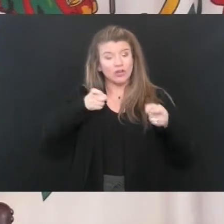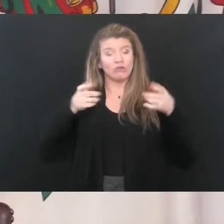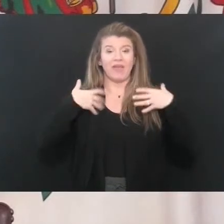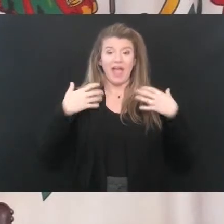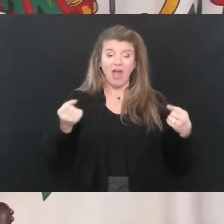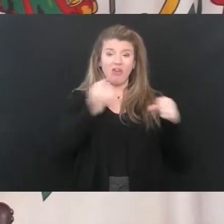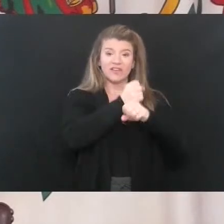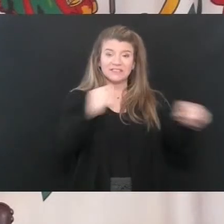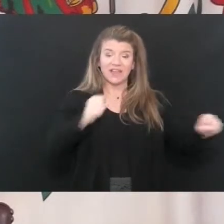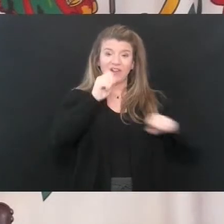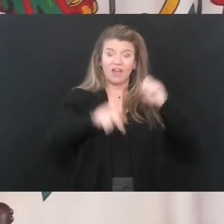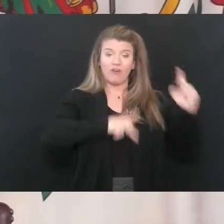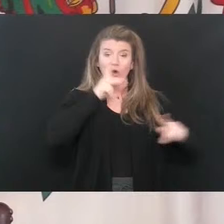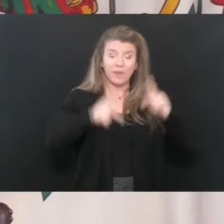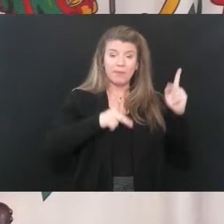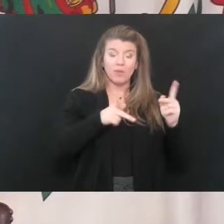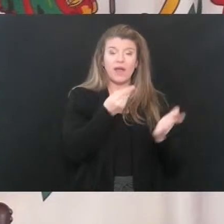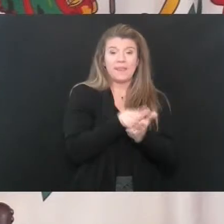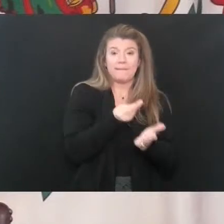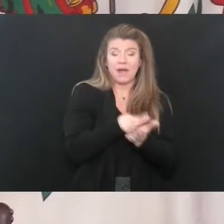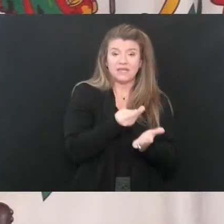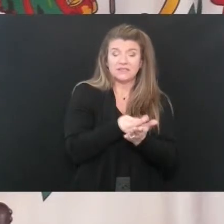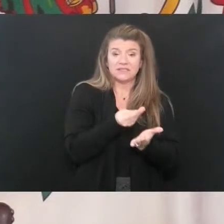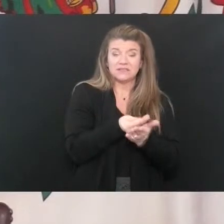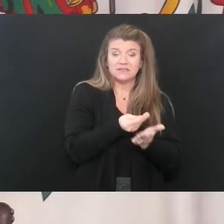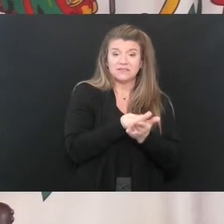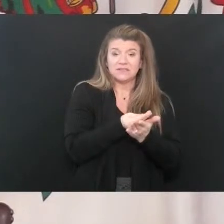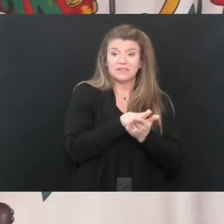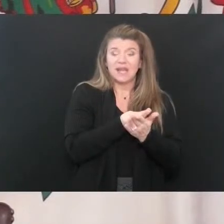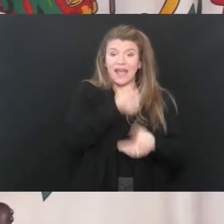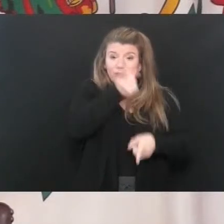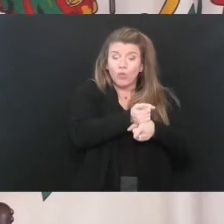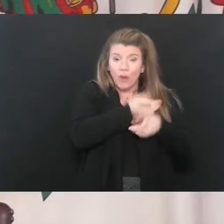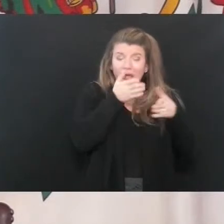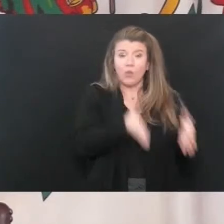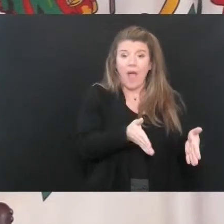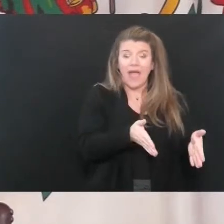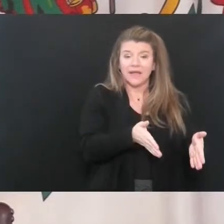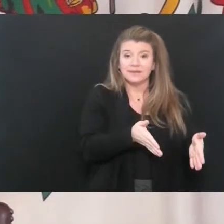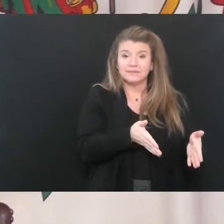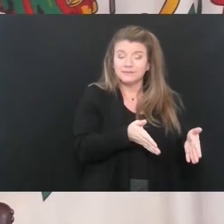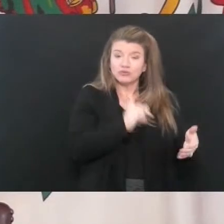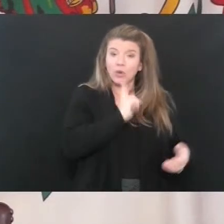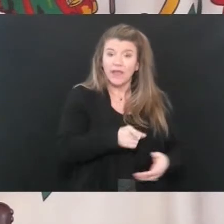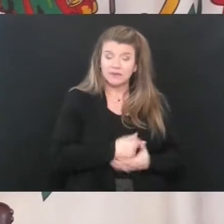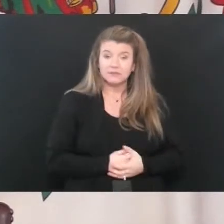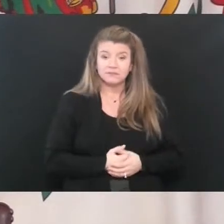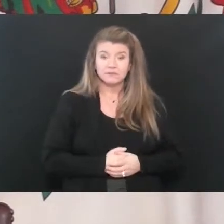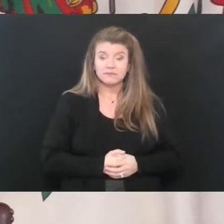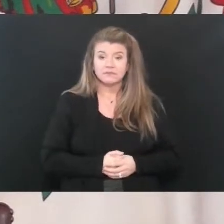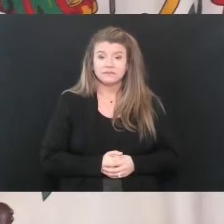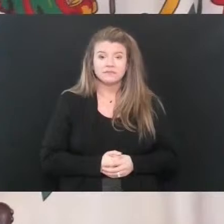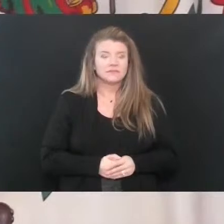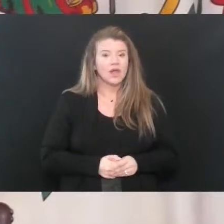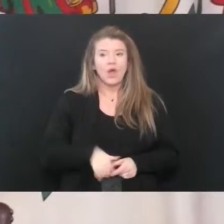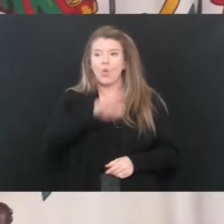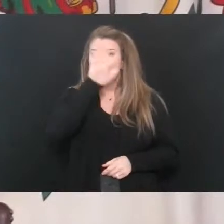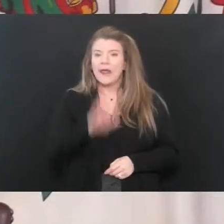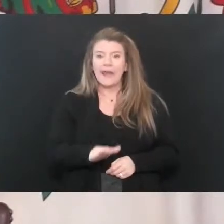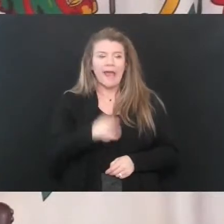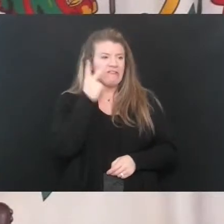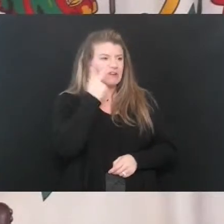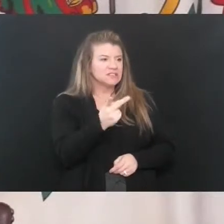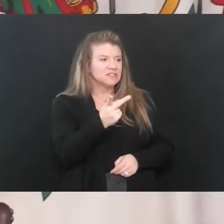safety of our people and the monies in a way that was absolutely the right way to do it. We never looked at anything